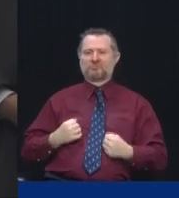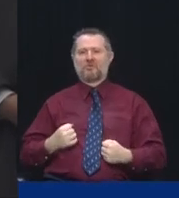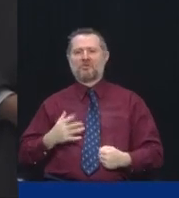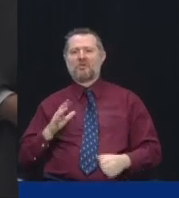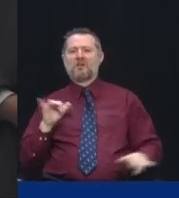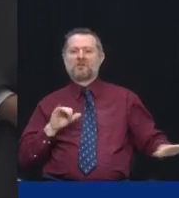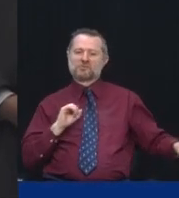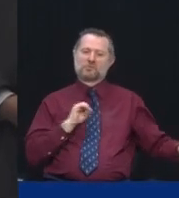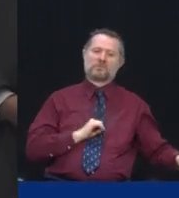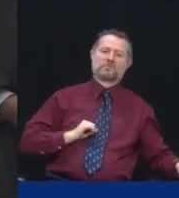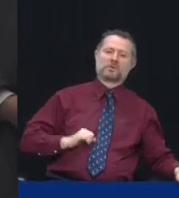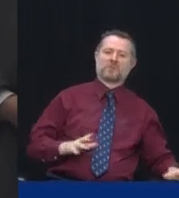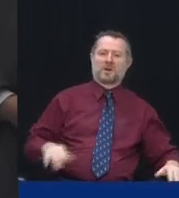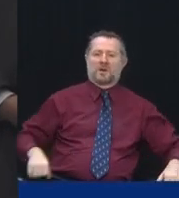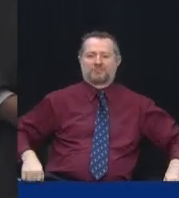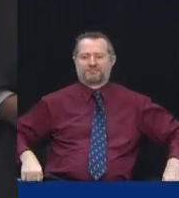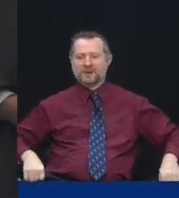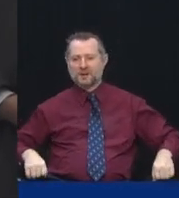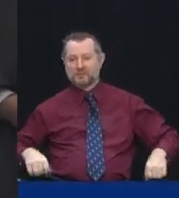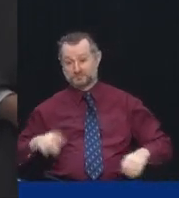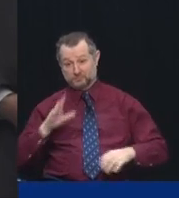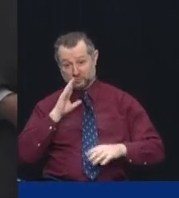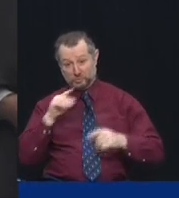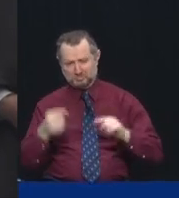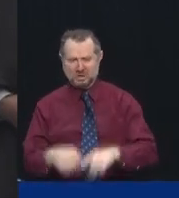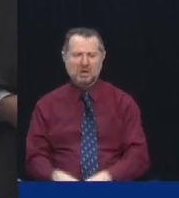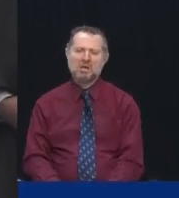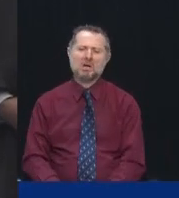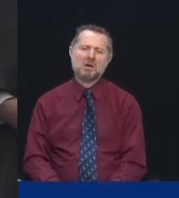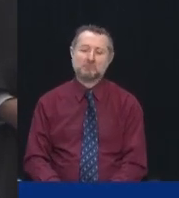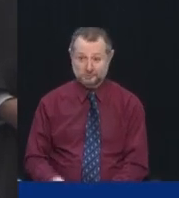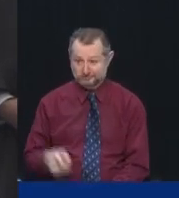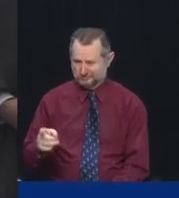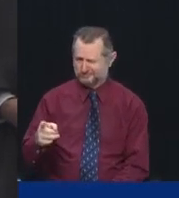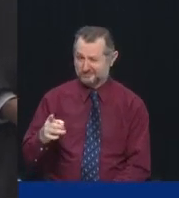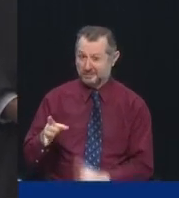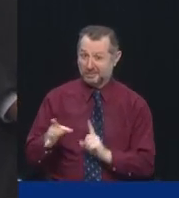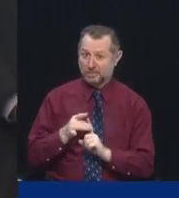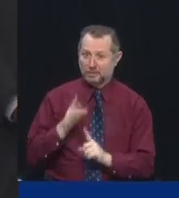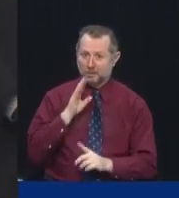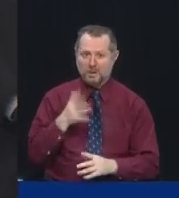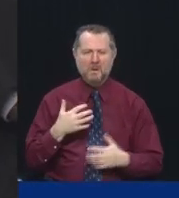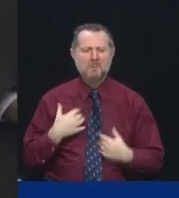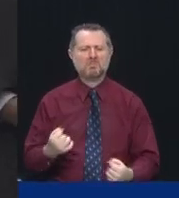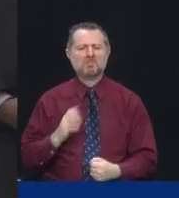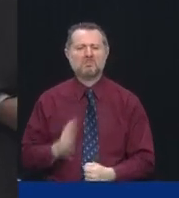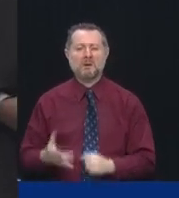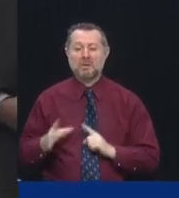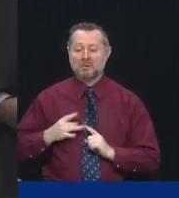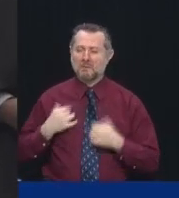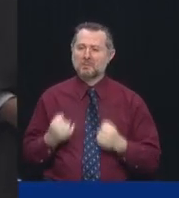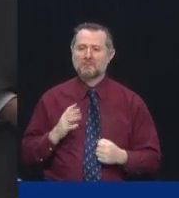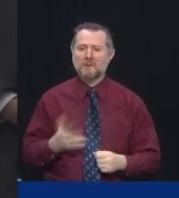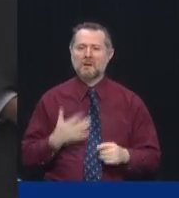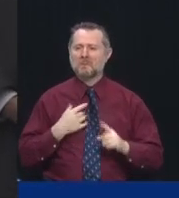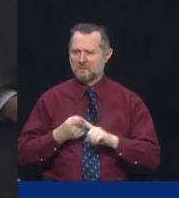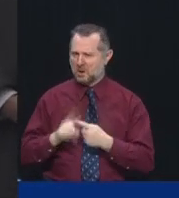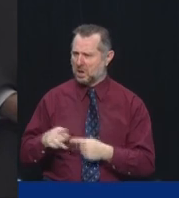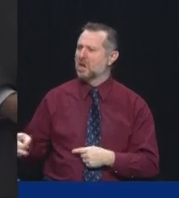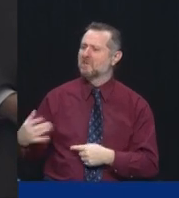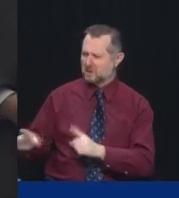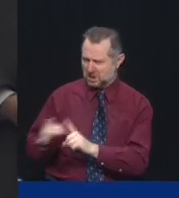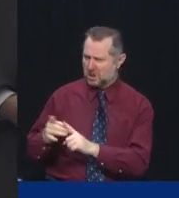nothing can hurt them. They'll get over it. Well, my friend had COVID, my friend's fine. I'm fine, I'm